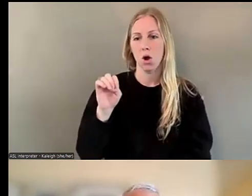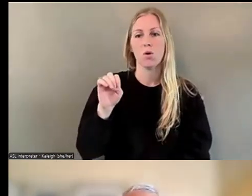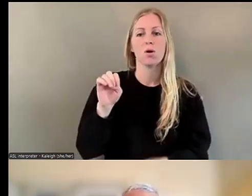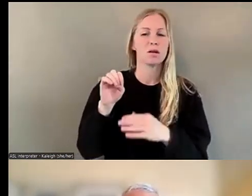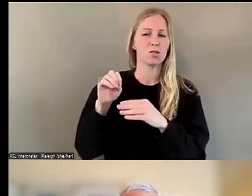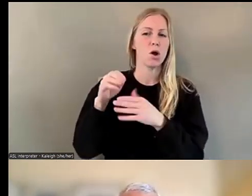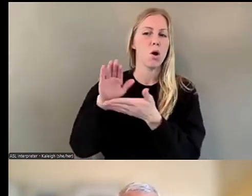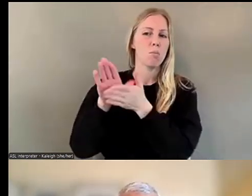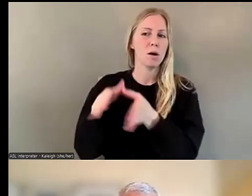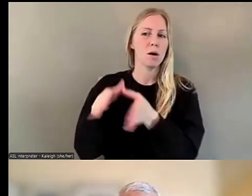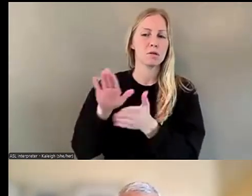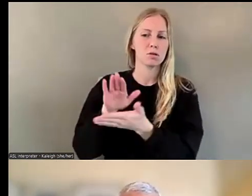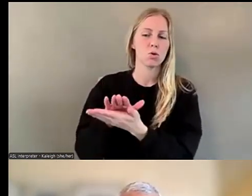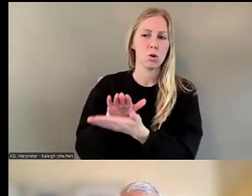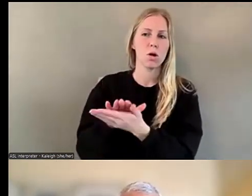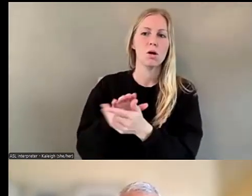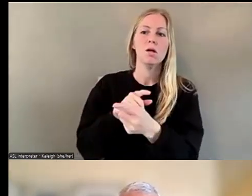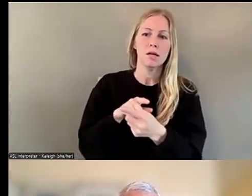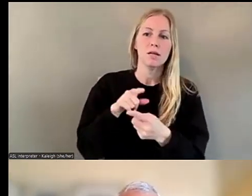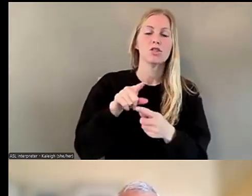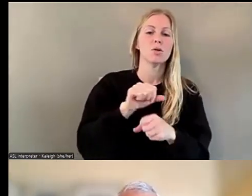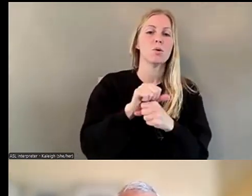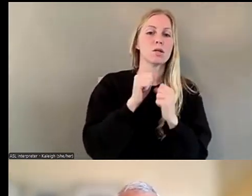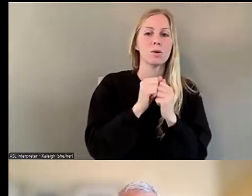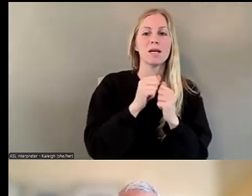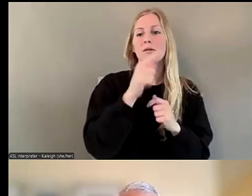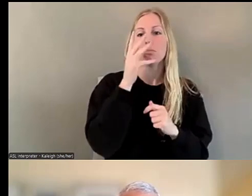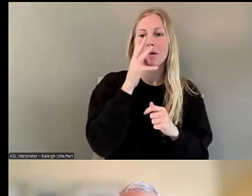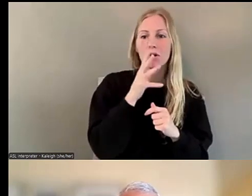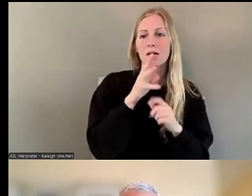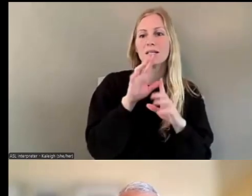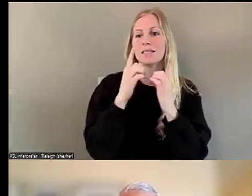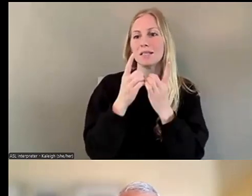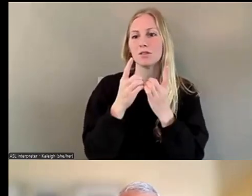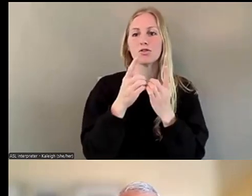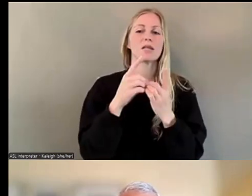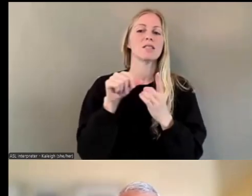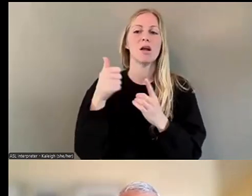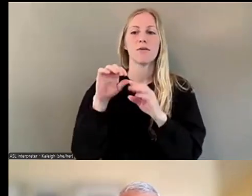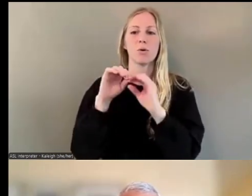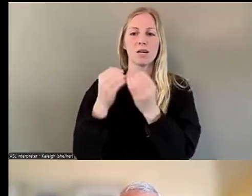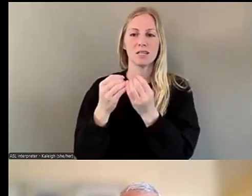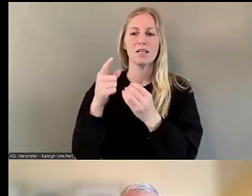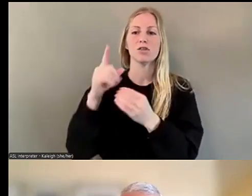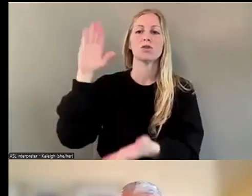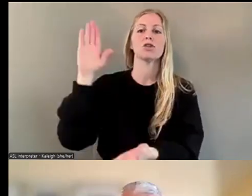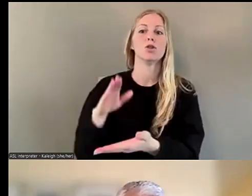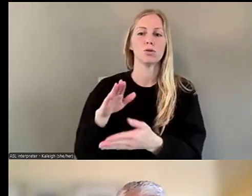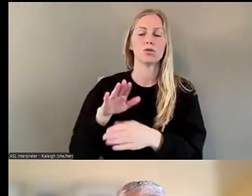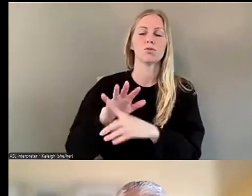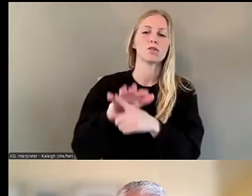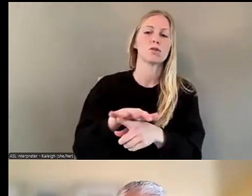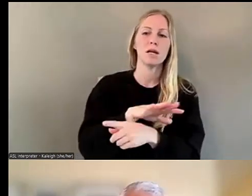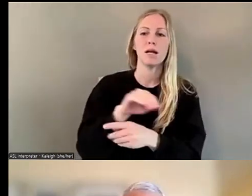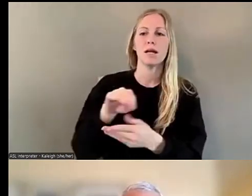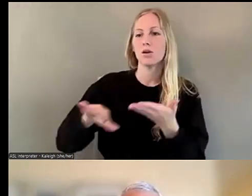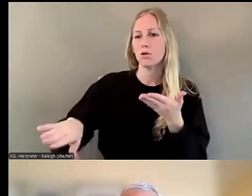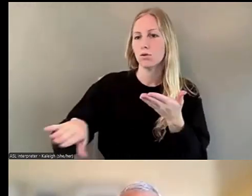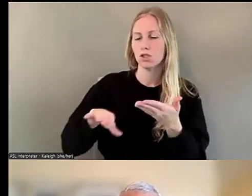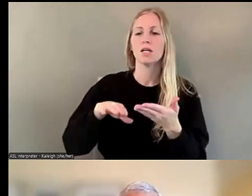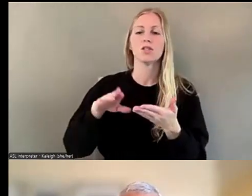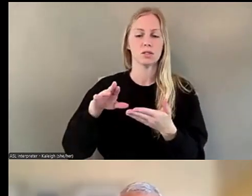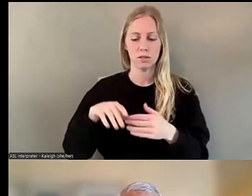district leaders, parents, and community organizations to reduce the use of restraint and seclusion in the Holyoke Public